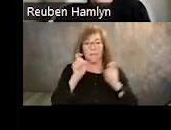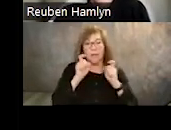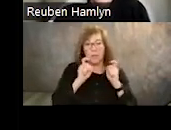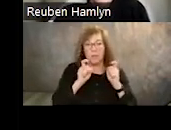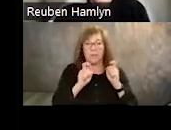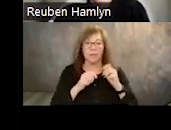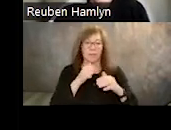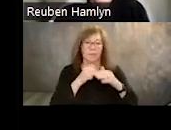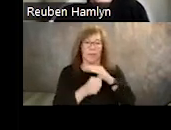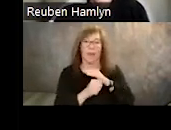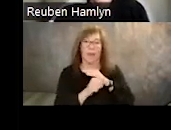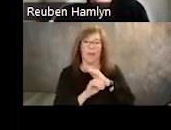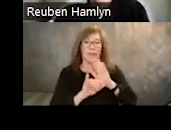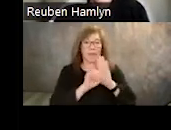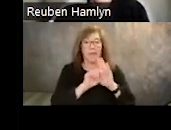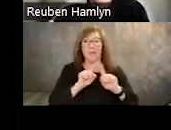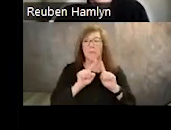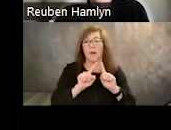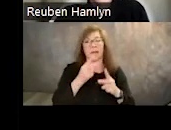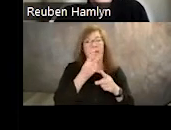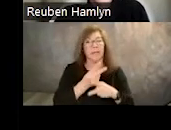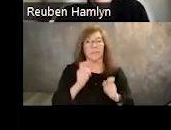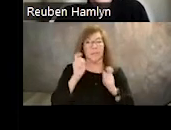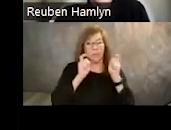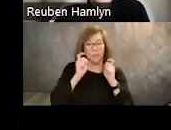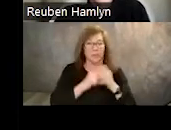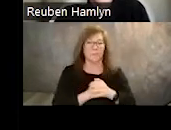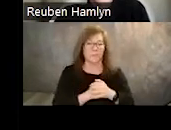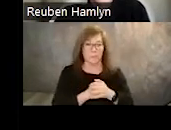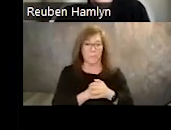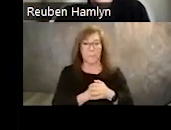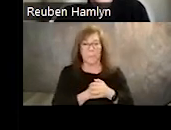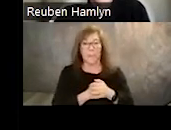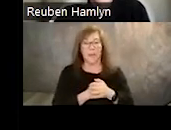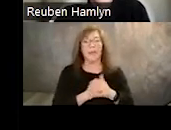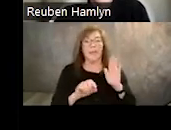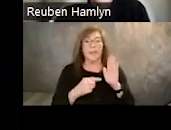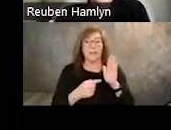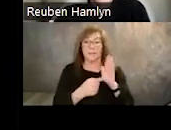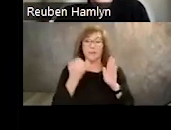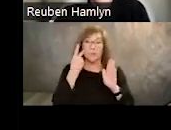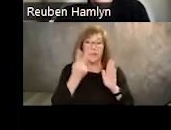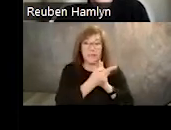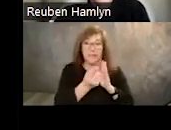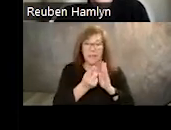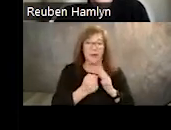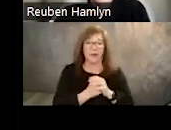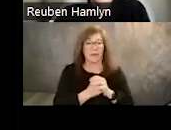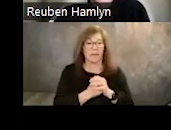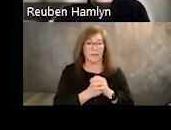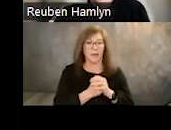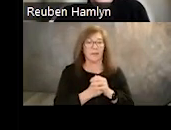hide the identity, but keep the expression. So the example you're seeing on the screen is all